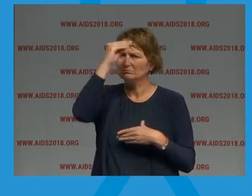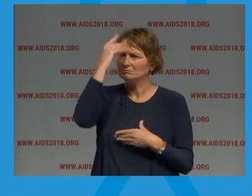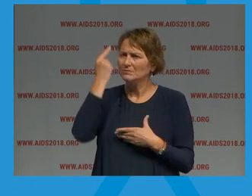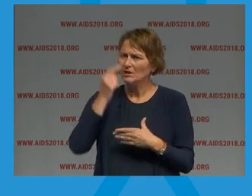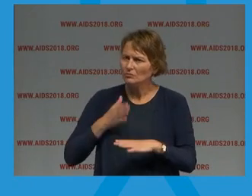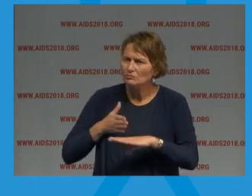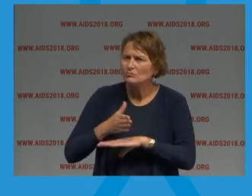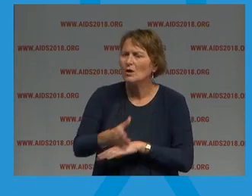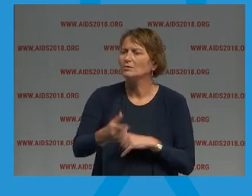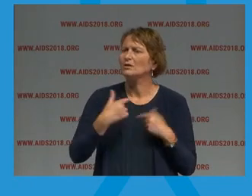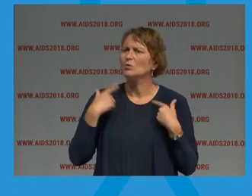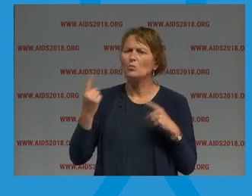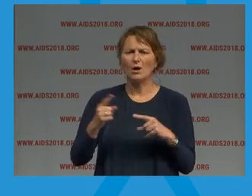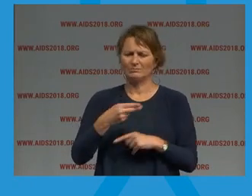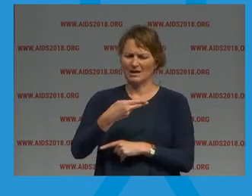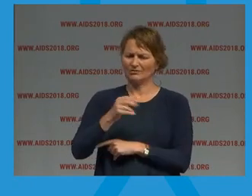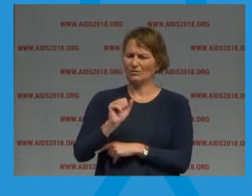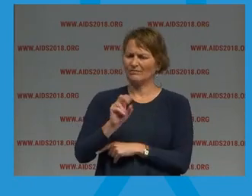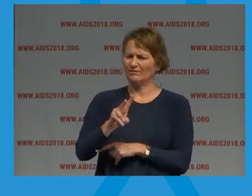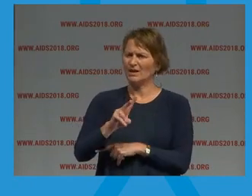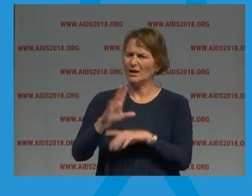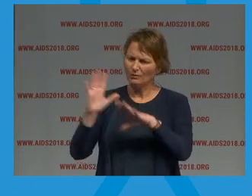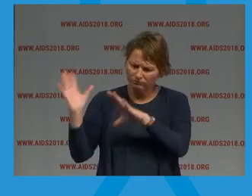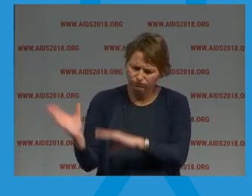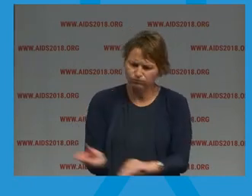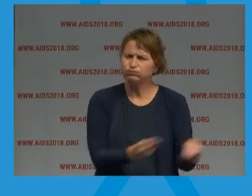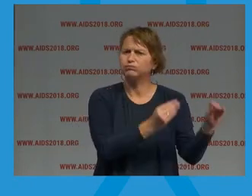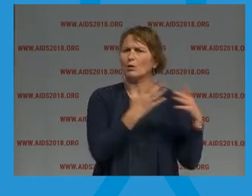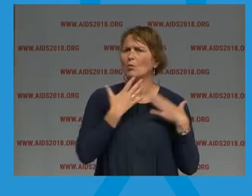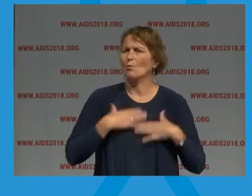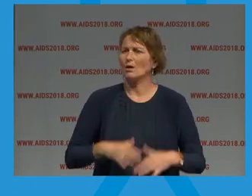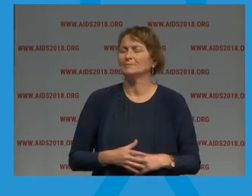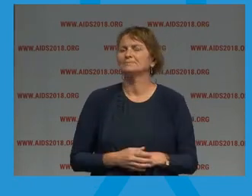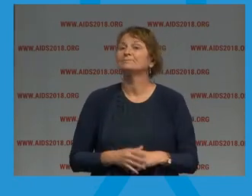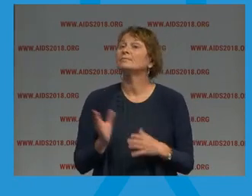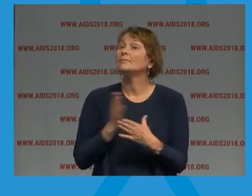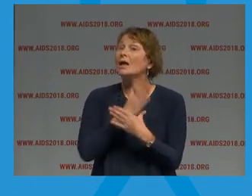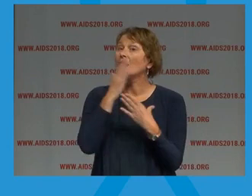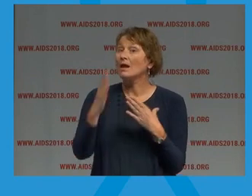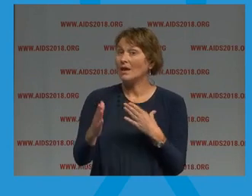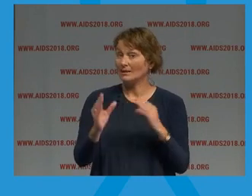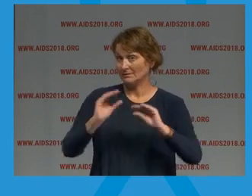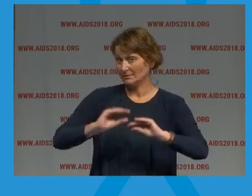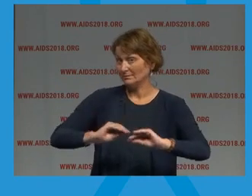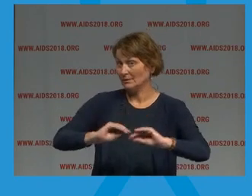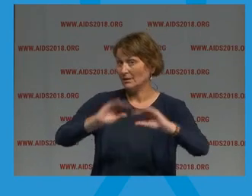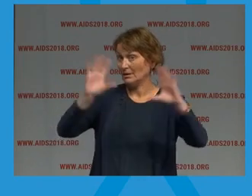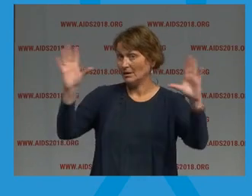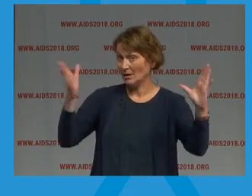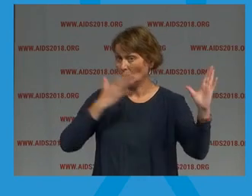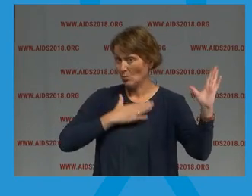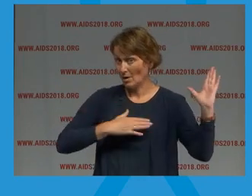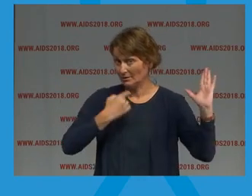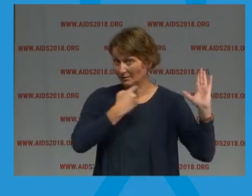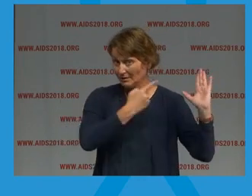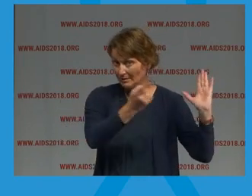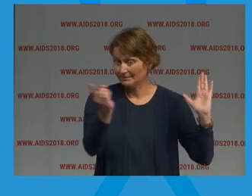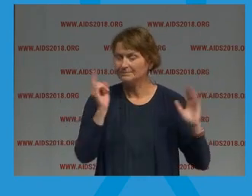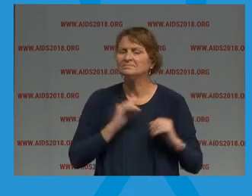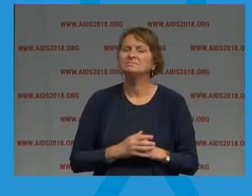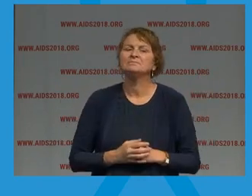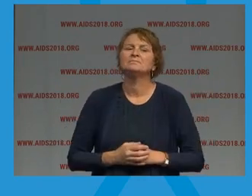to overcome HIV. I'll just say one last thing, just to be clear, right? We all need to say